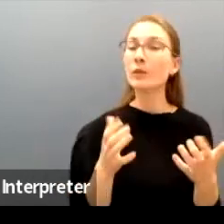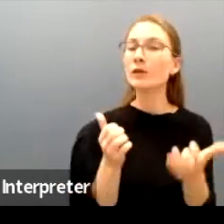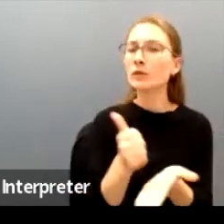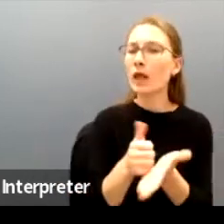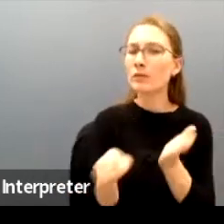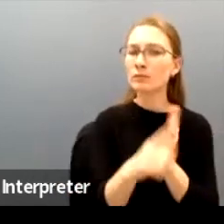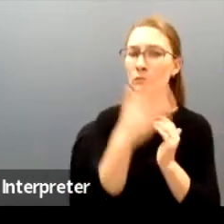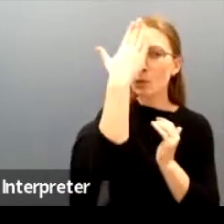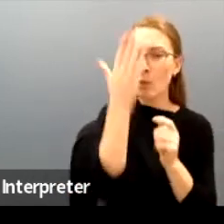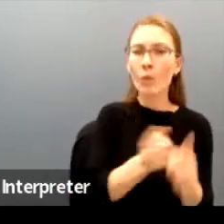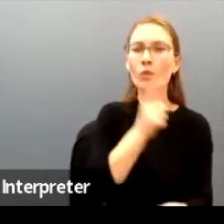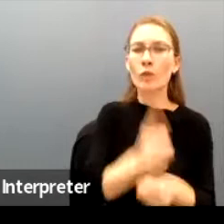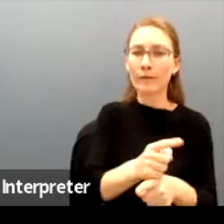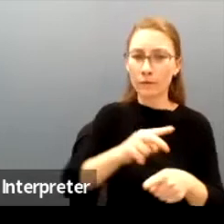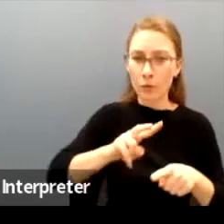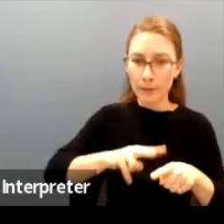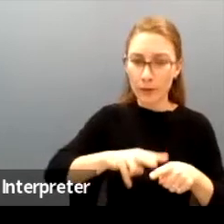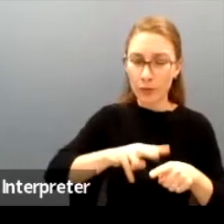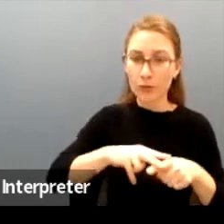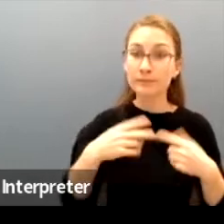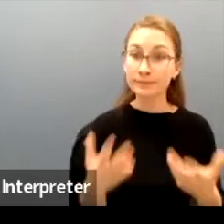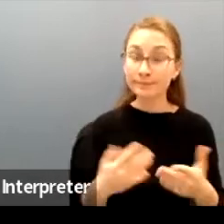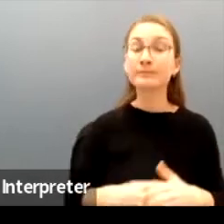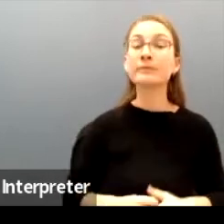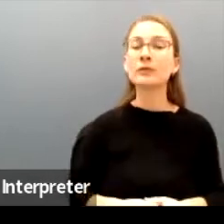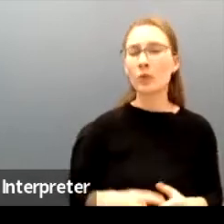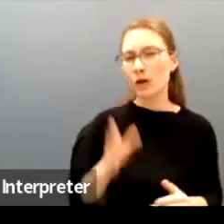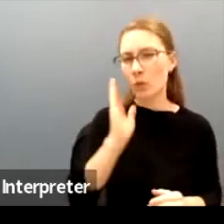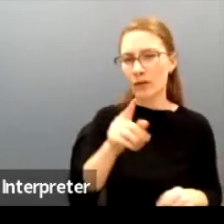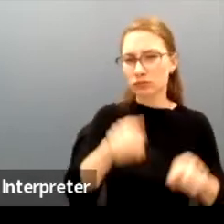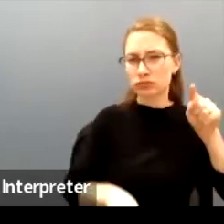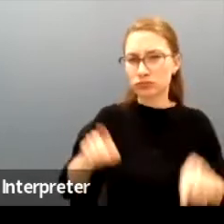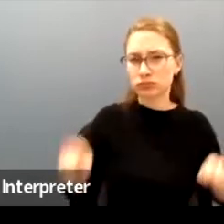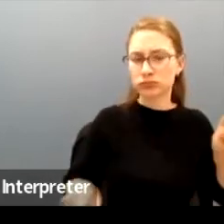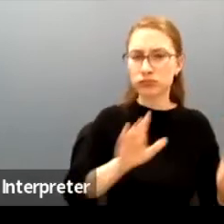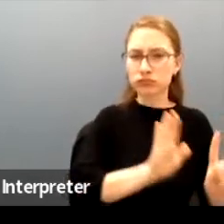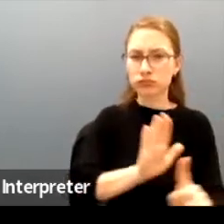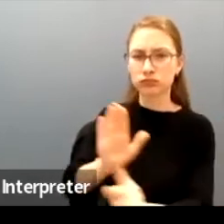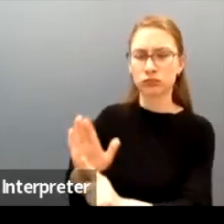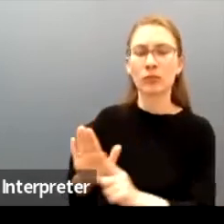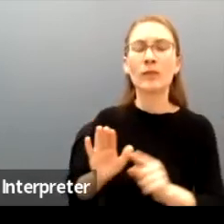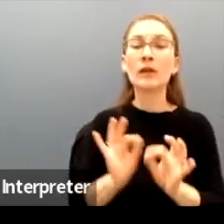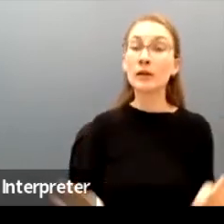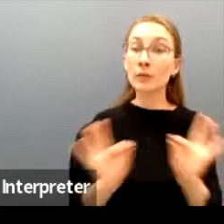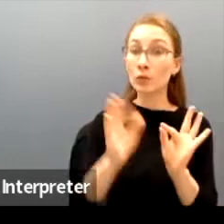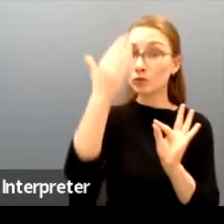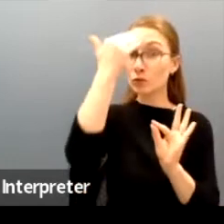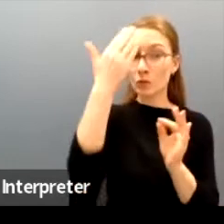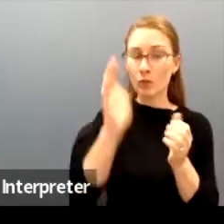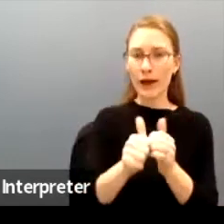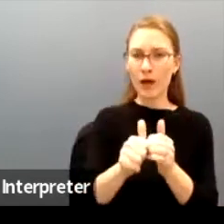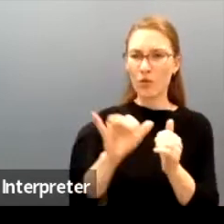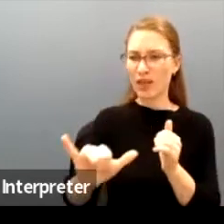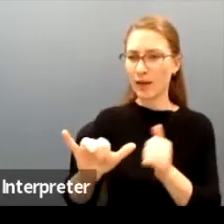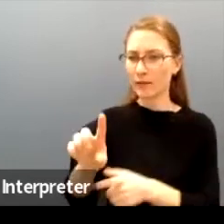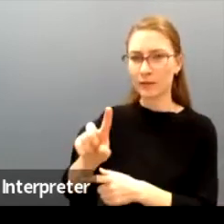person to person, but what's the right vocabulary to choose, especially when we're starting out using these devices? How do we introduce it naturally into our